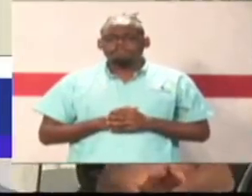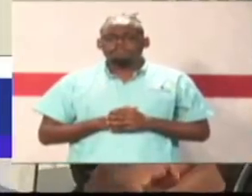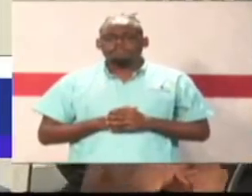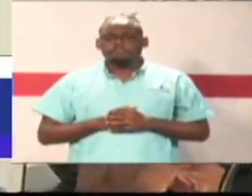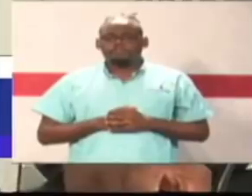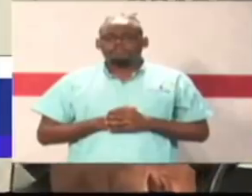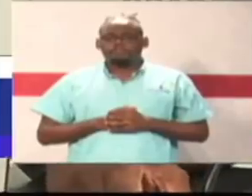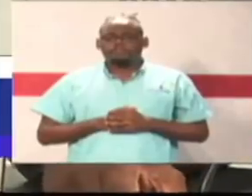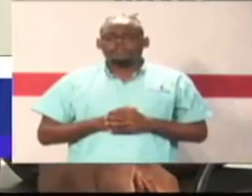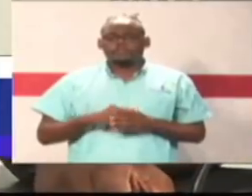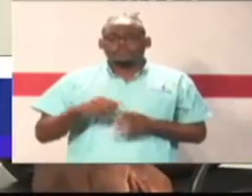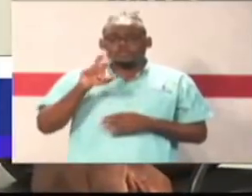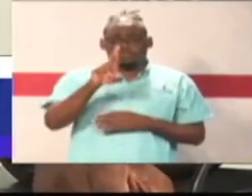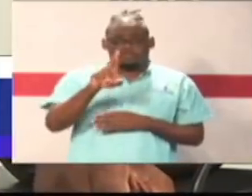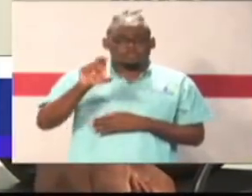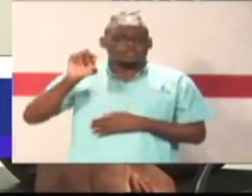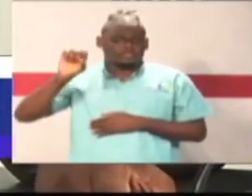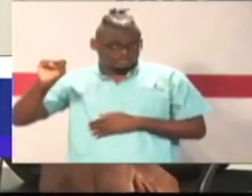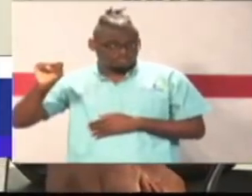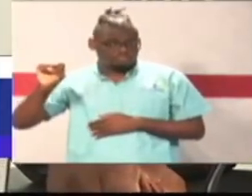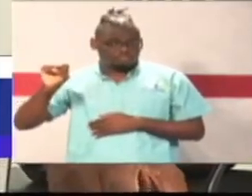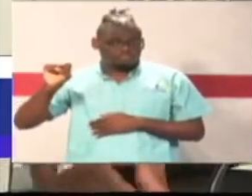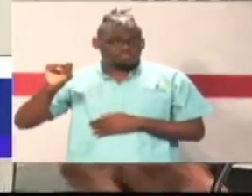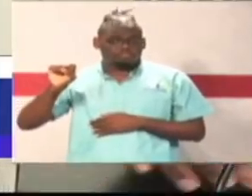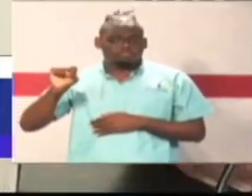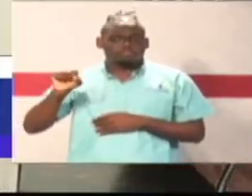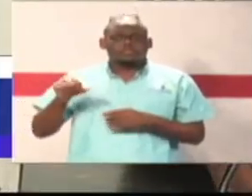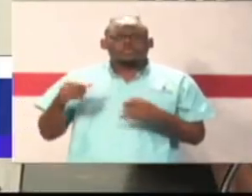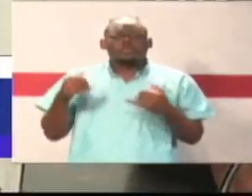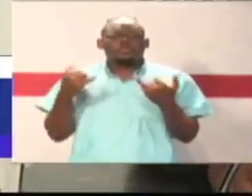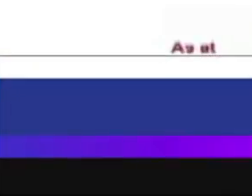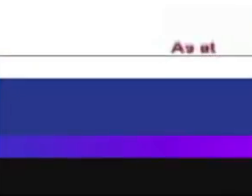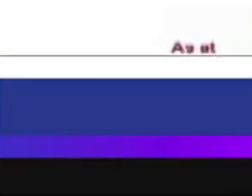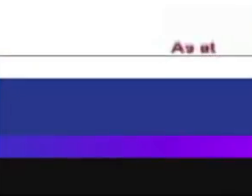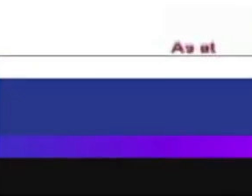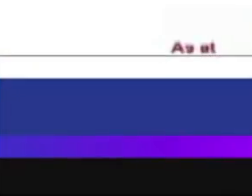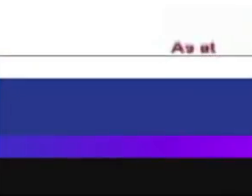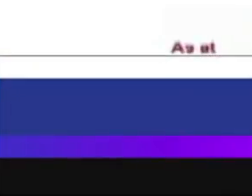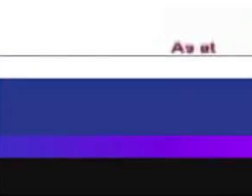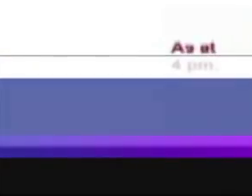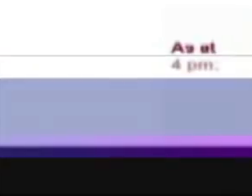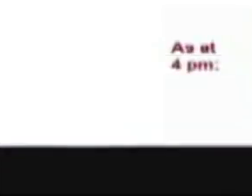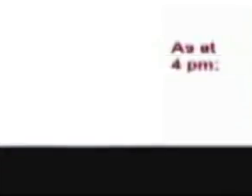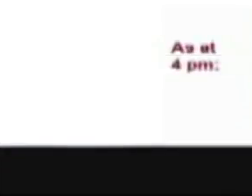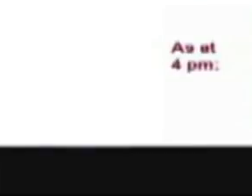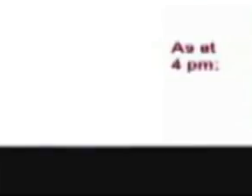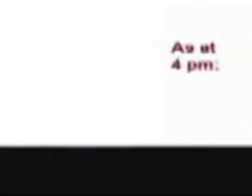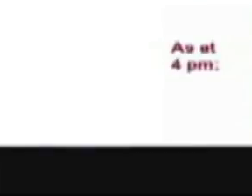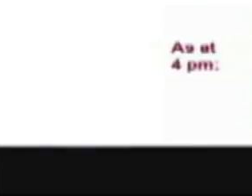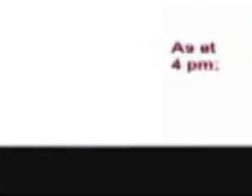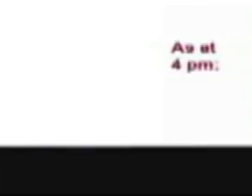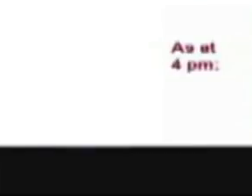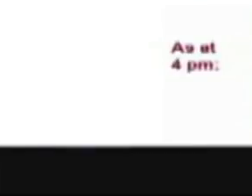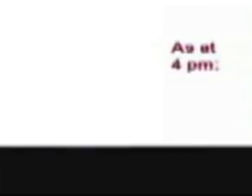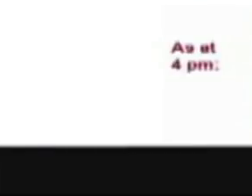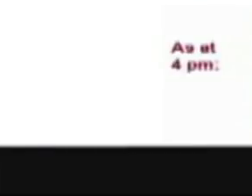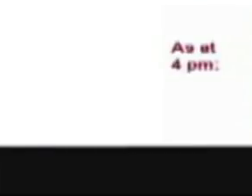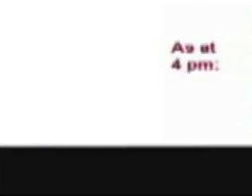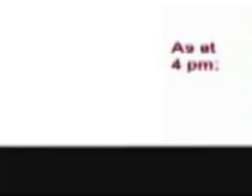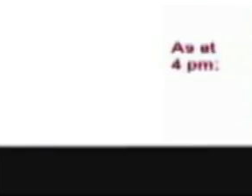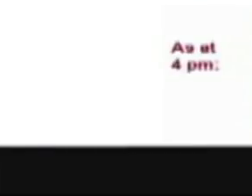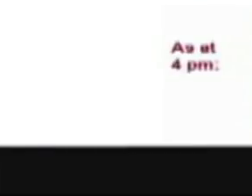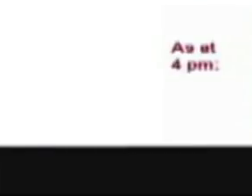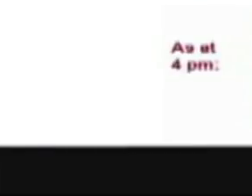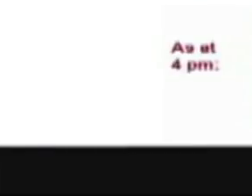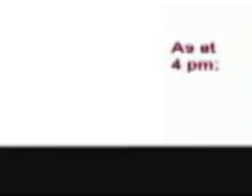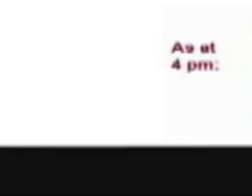go straight into the clinical update. That update presents data as at September 14th, 2021 at